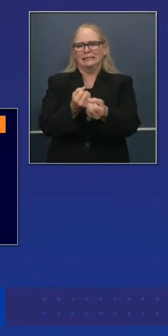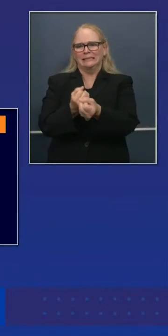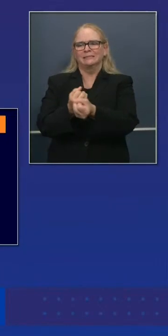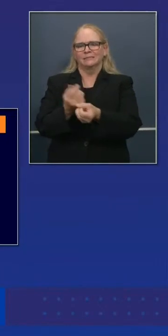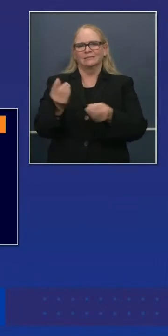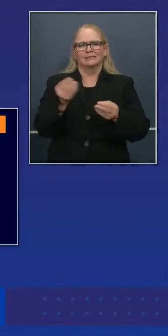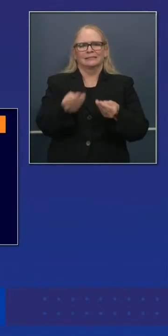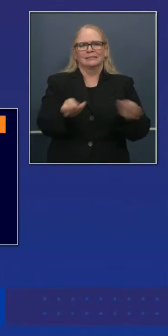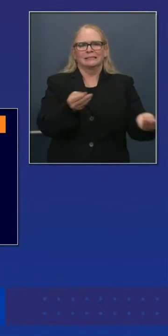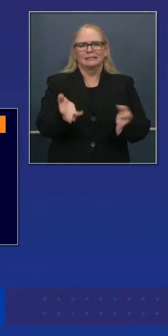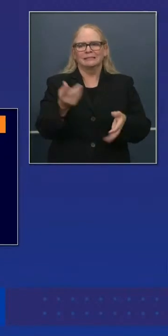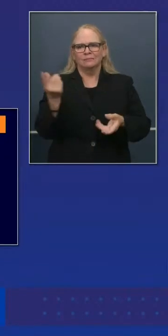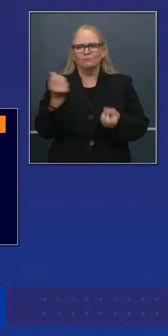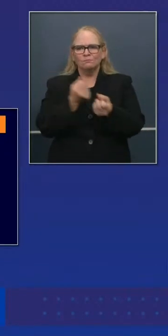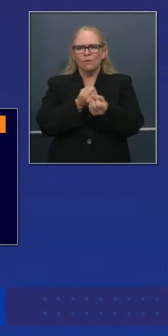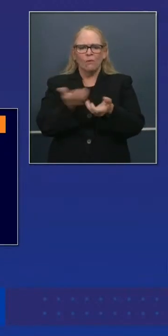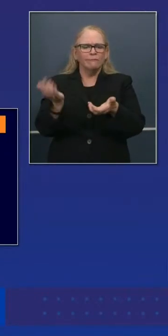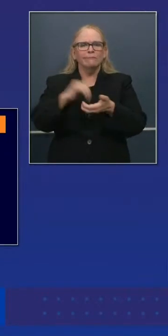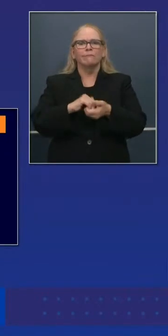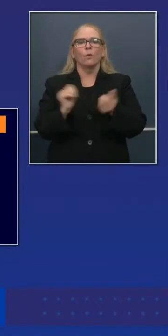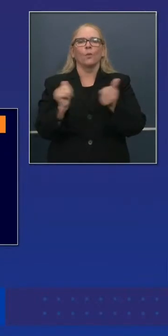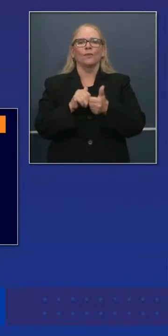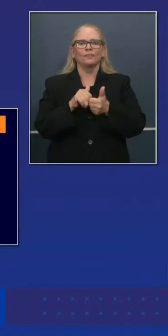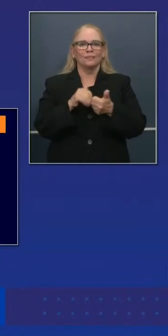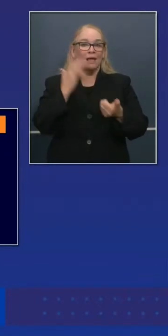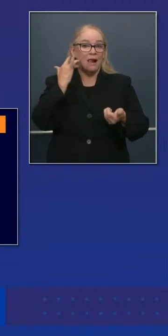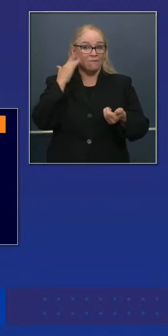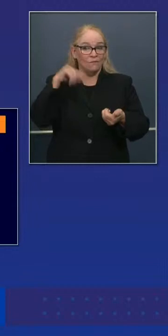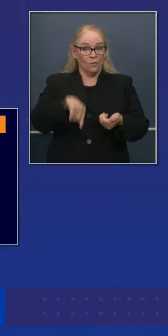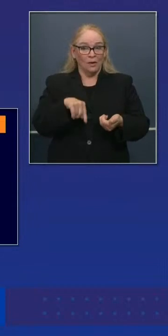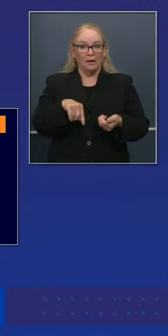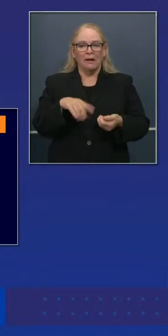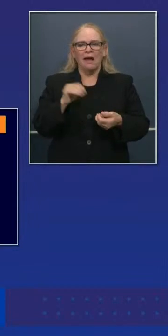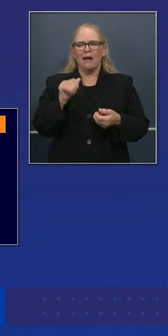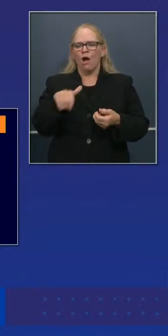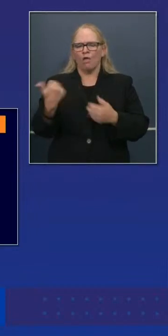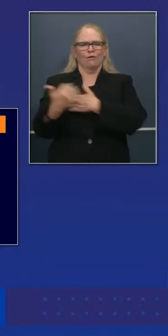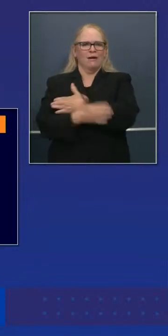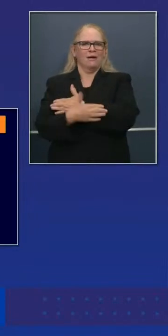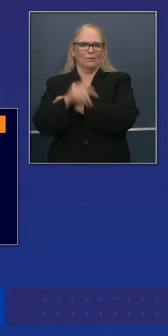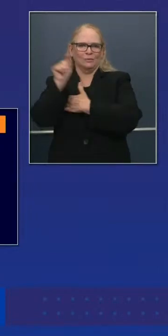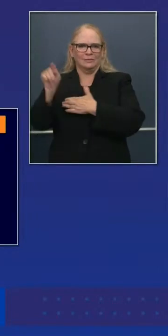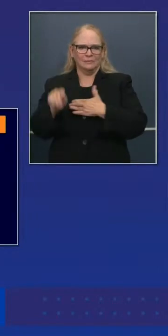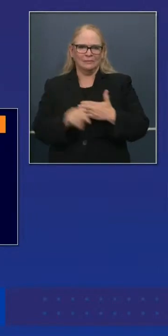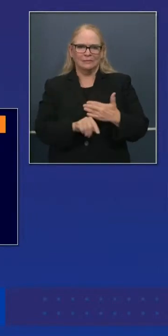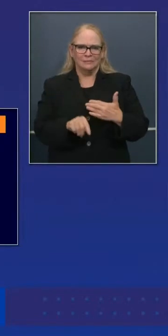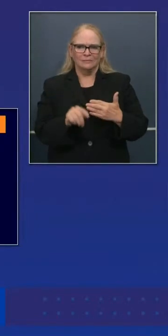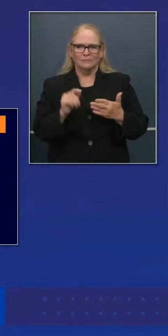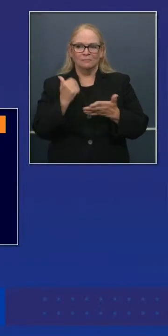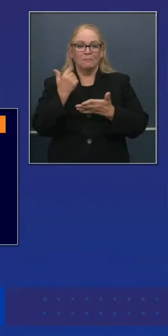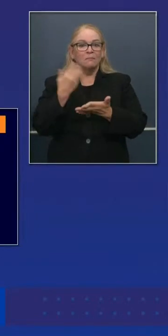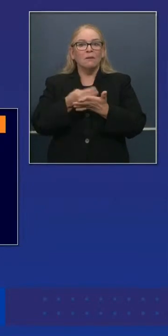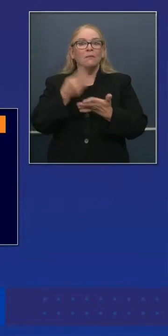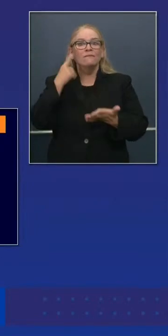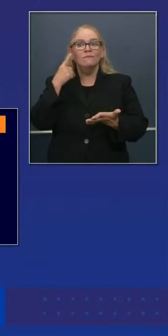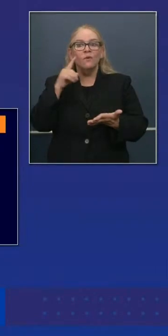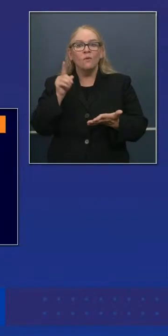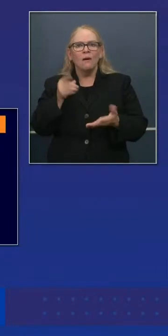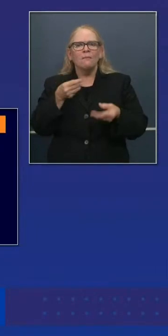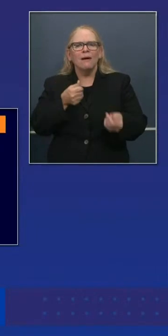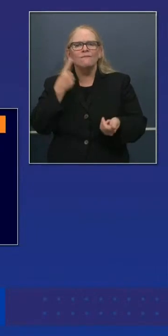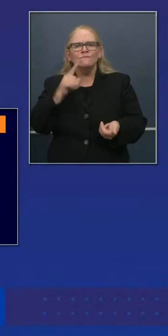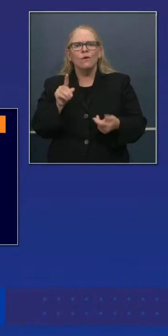state of California and counties to address the issue of contact tracing, isolation, and quarantine